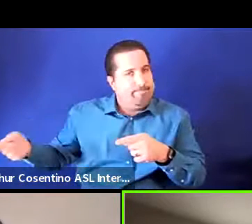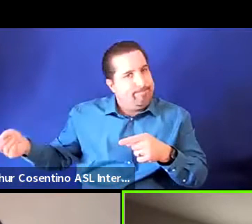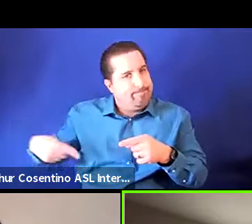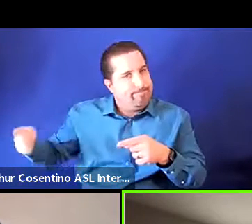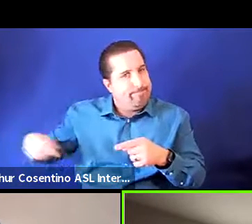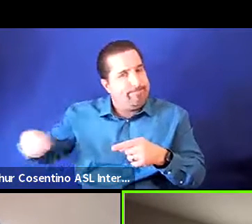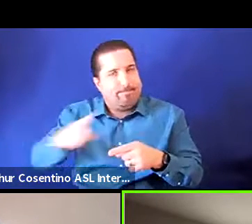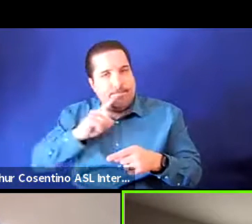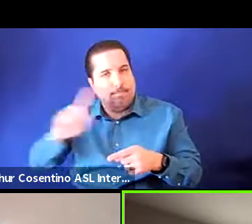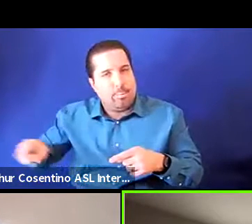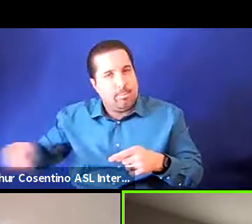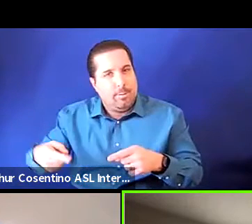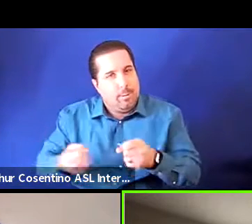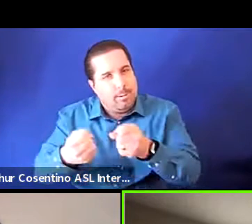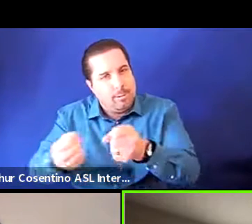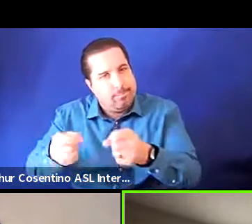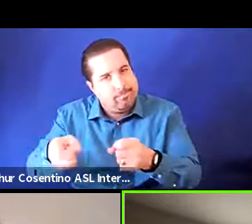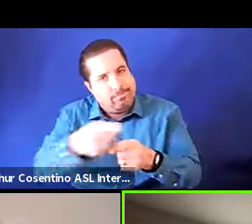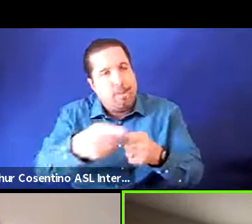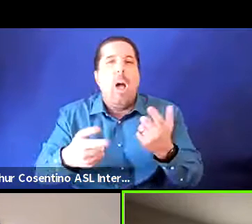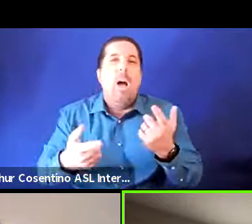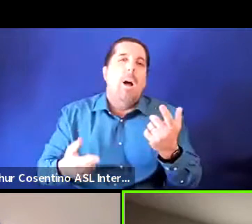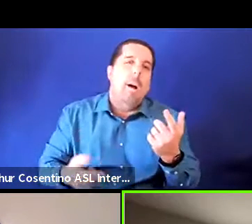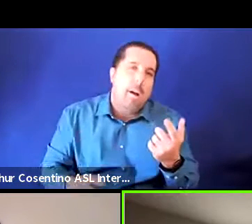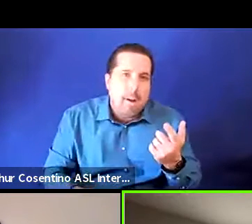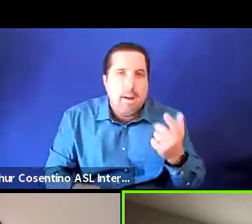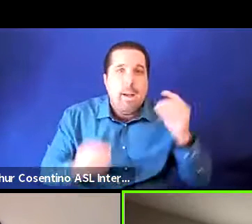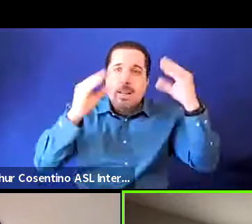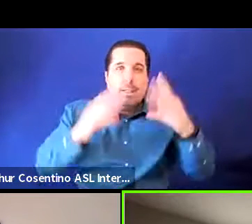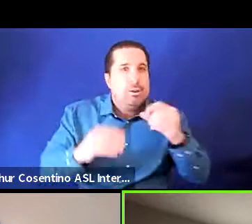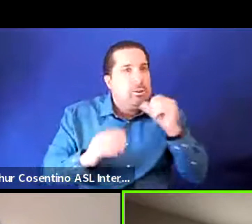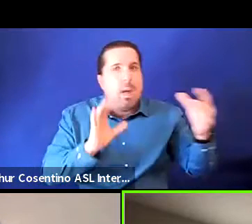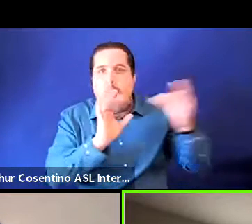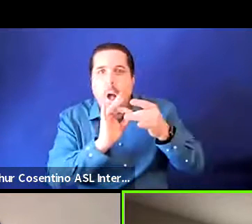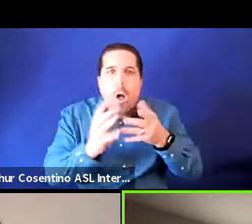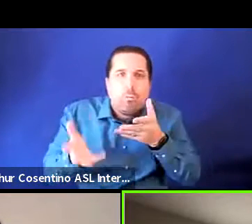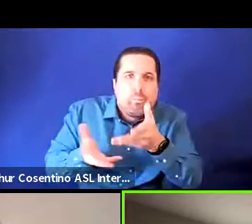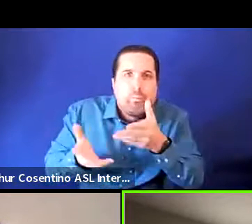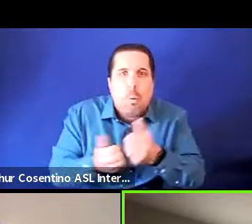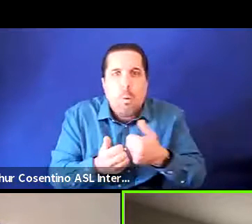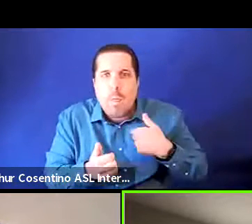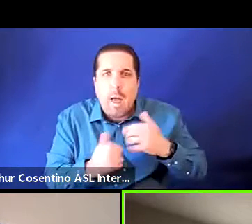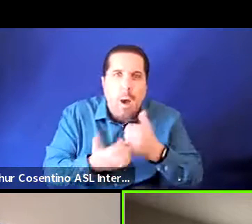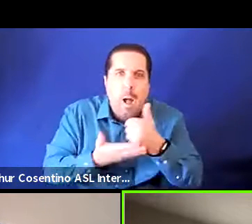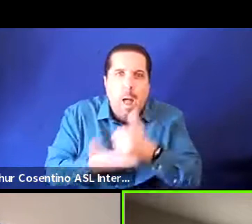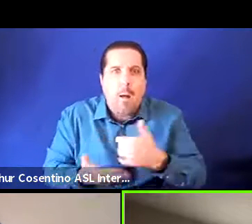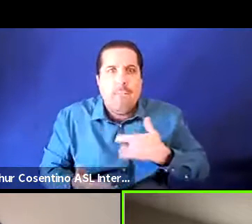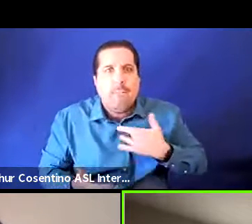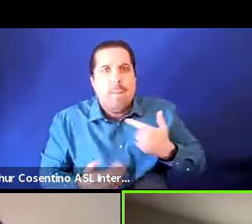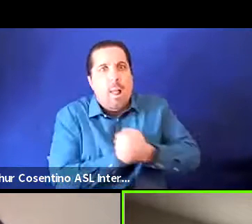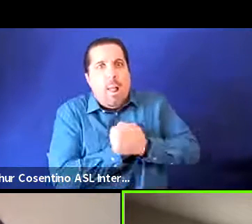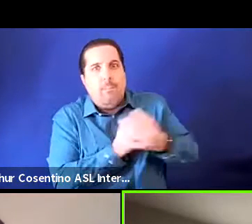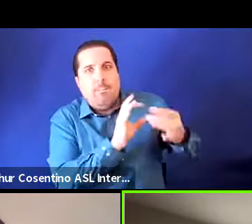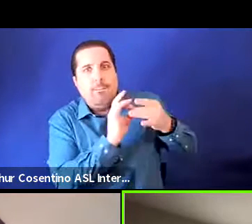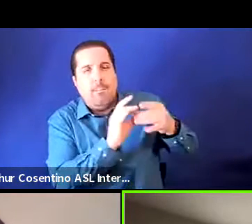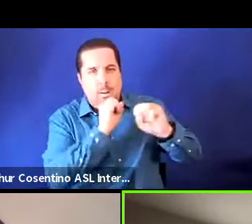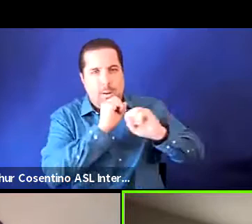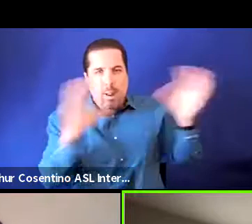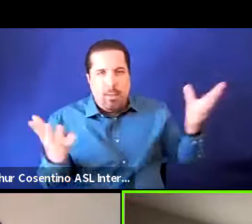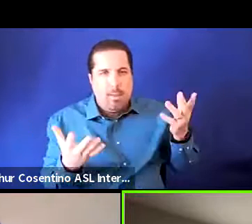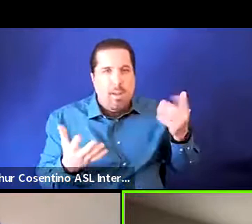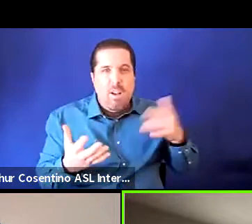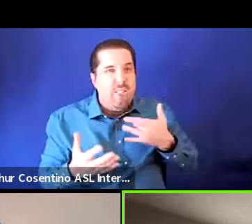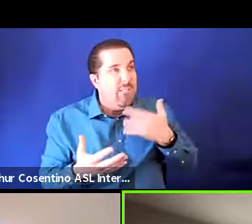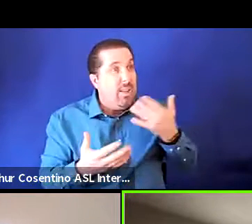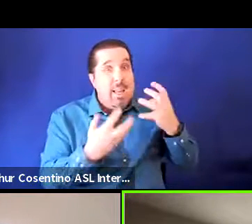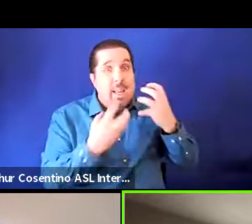deli, cutting class, because there were teachers that didn't engage with me enough, did not make me feel loved enough, did not make me feel